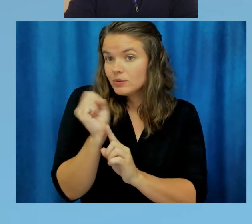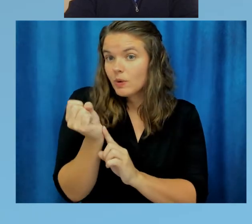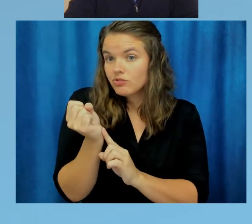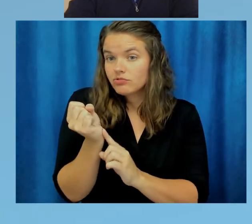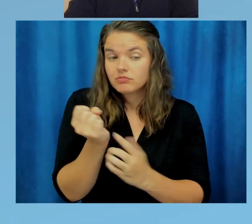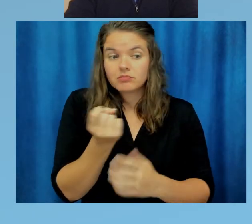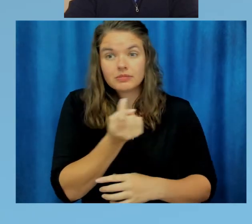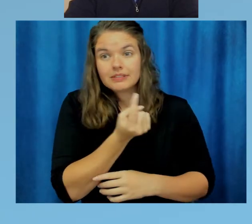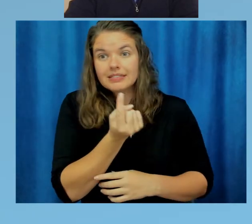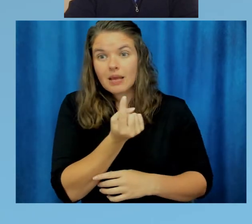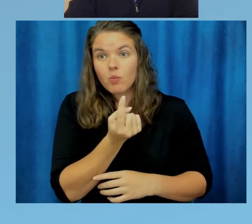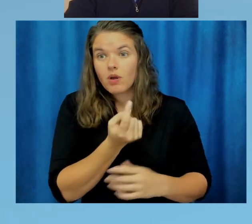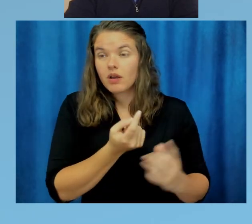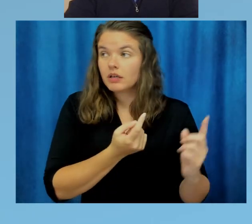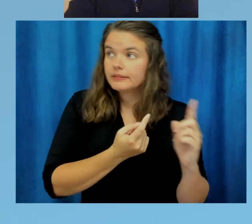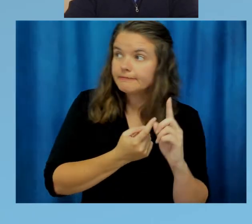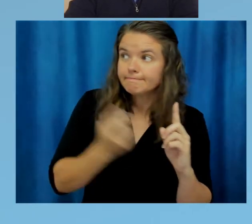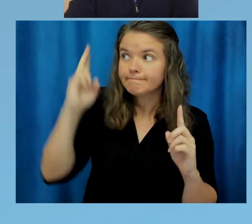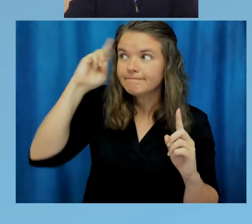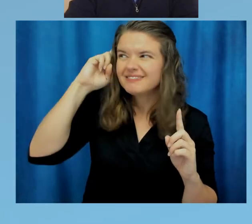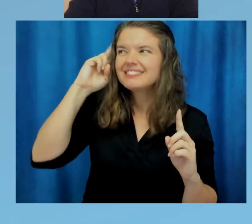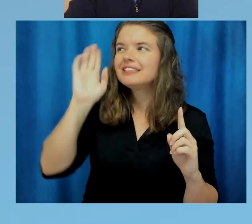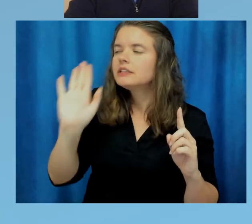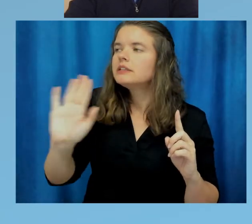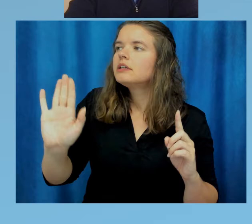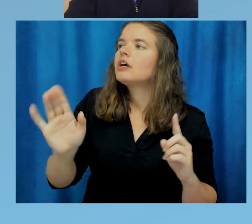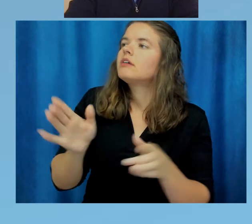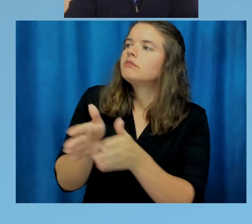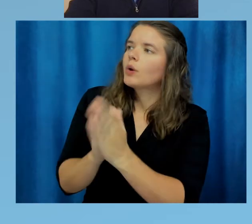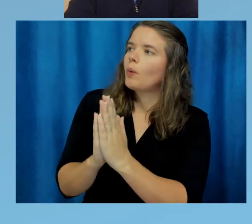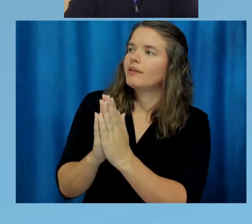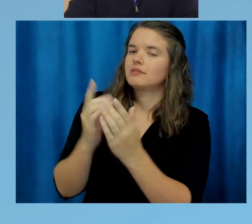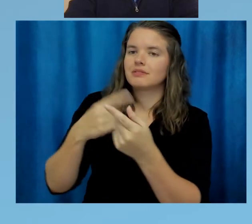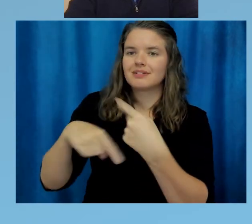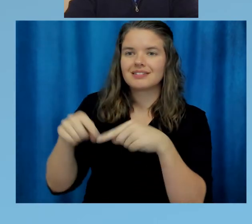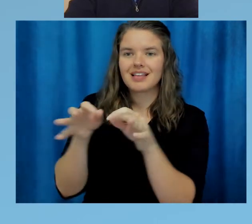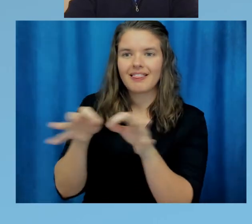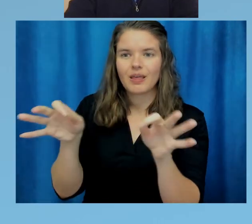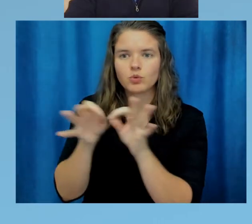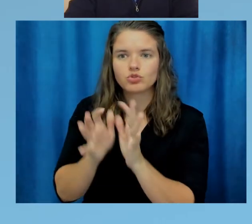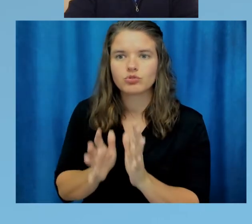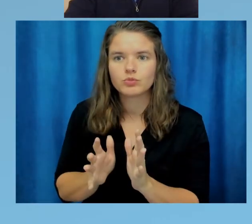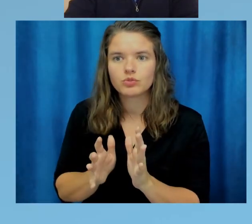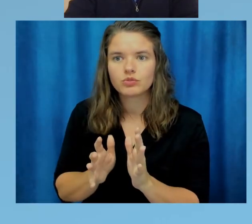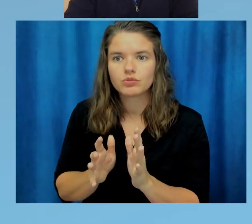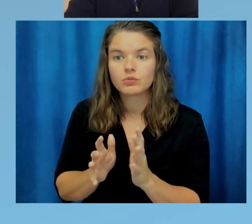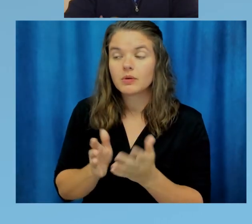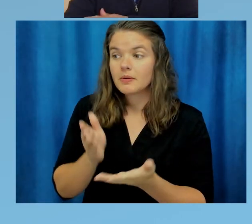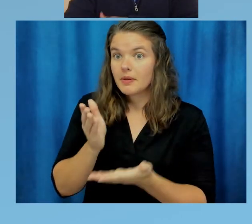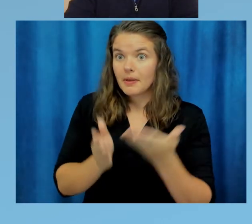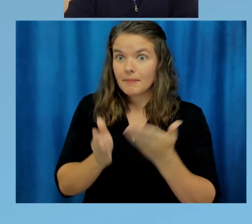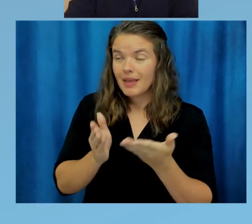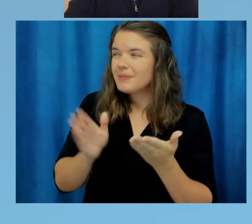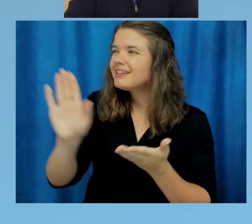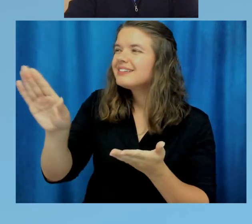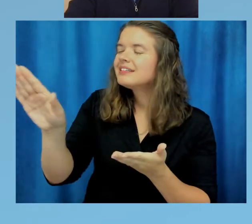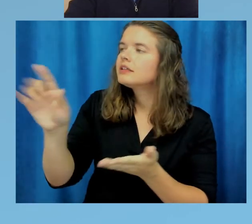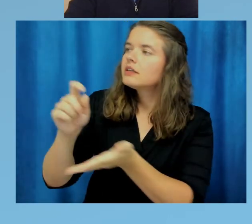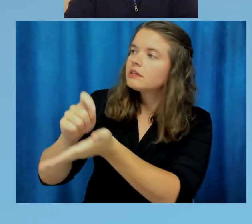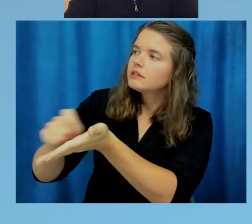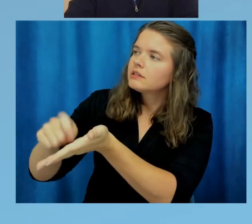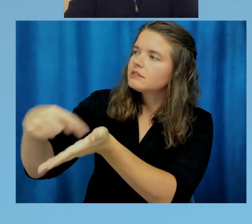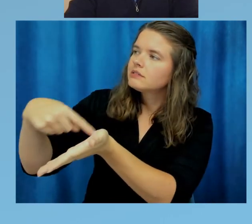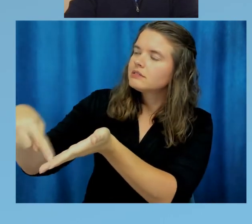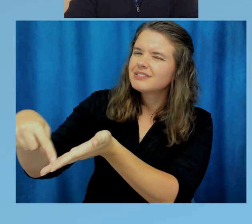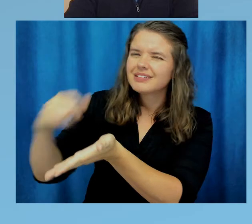There may be situations where somebody requests a sign language interpreter, and they may ask that you